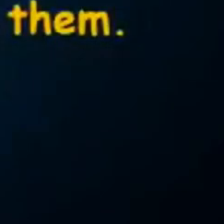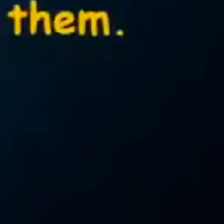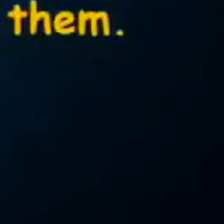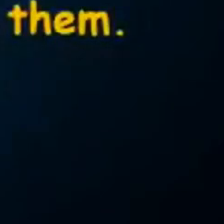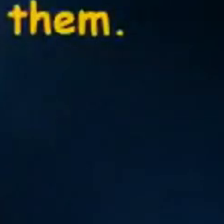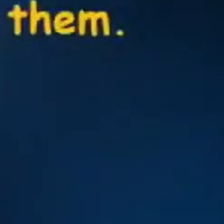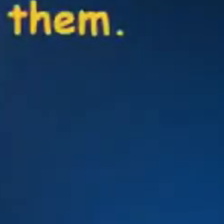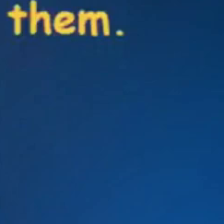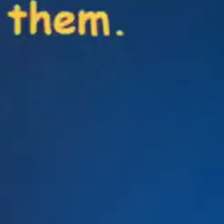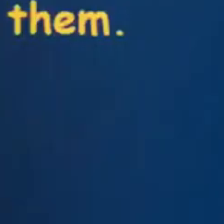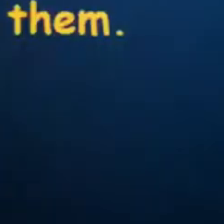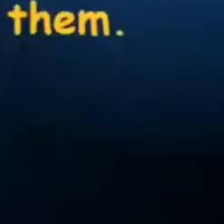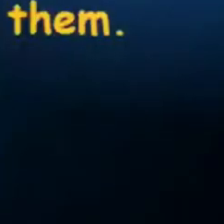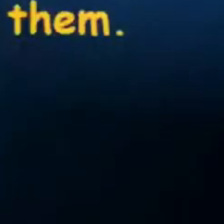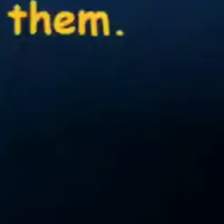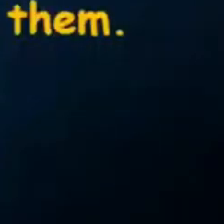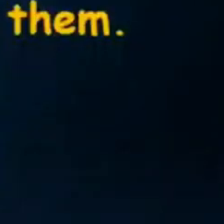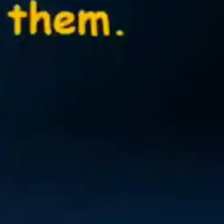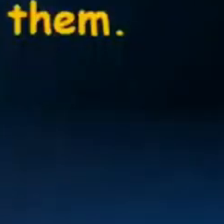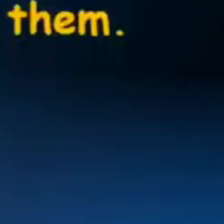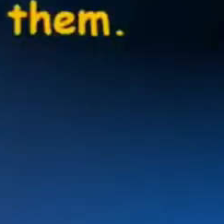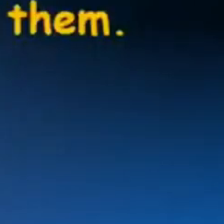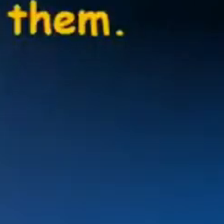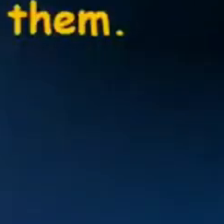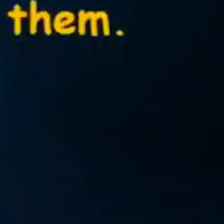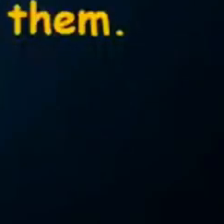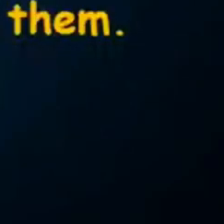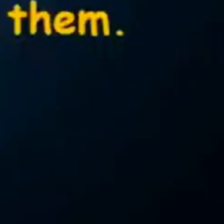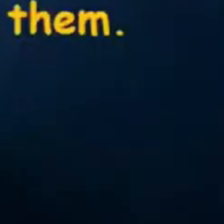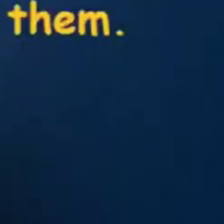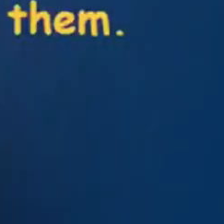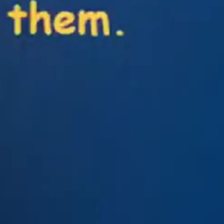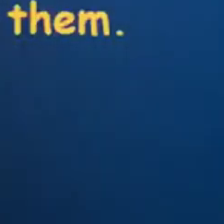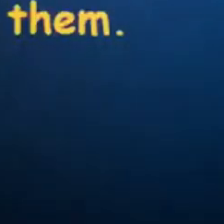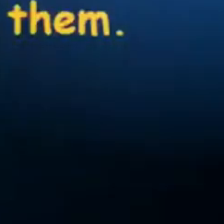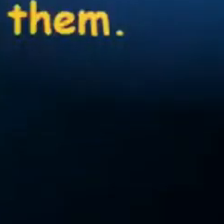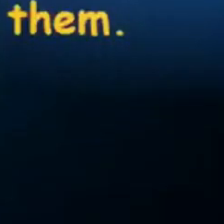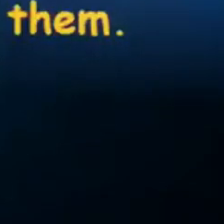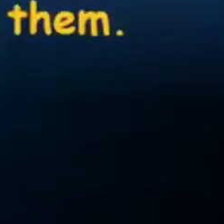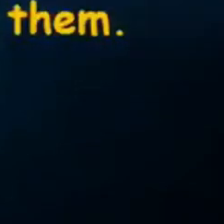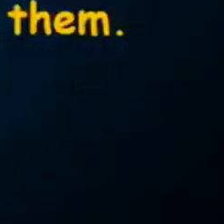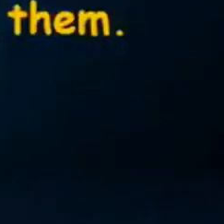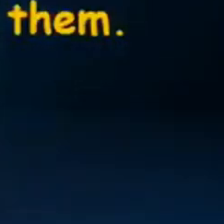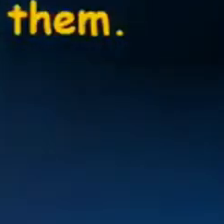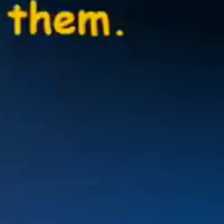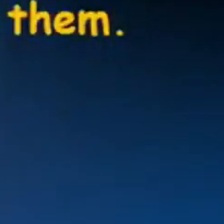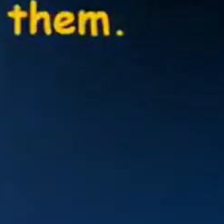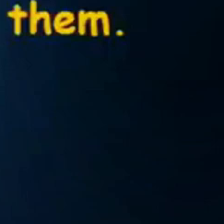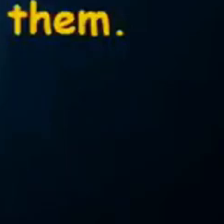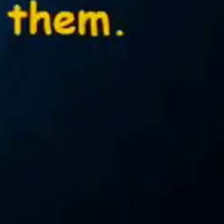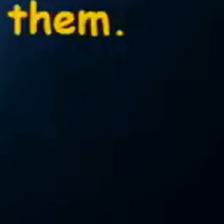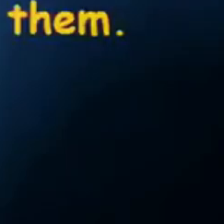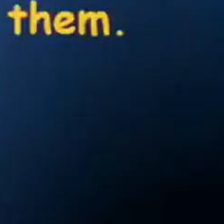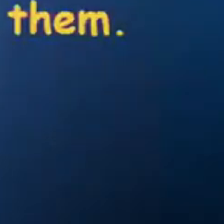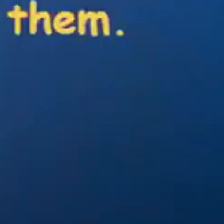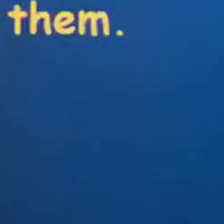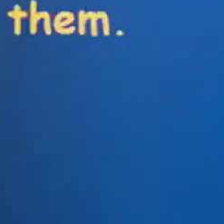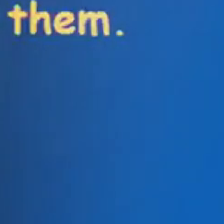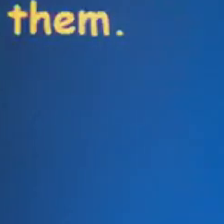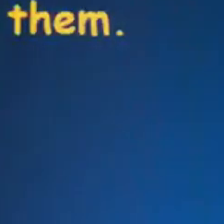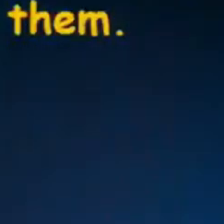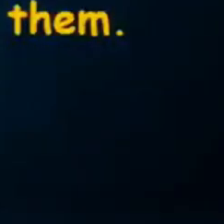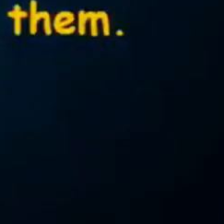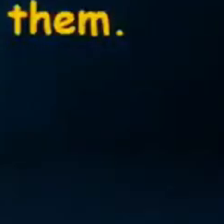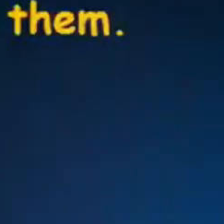them. So when water gets in the ship, then the ship will sink. It is in so